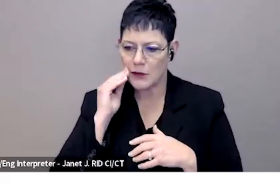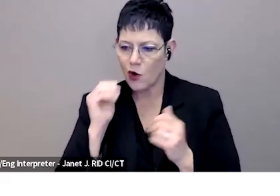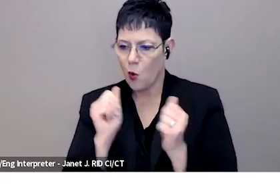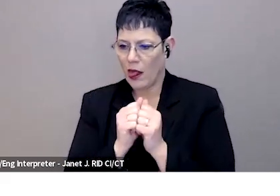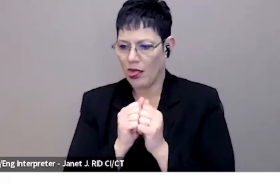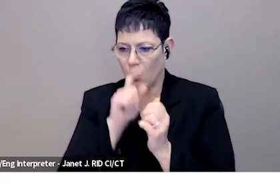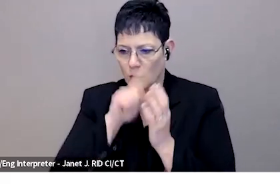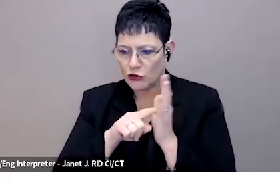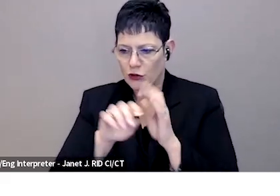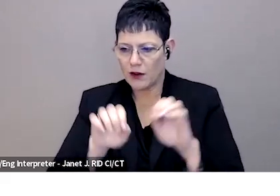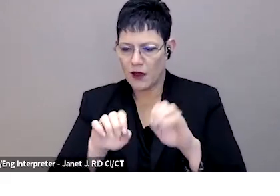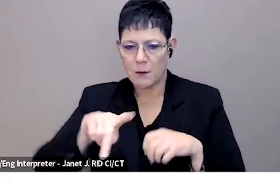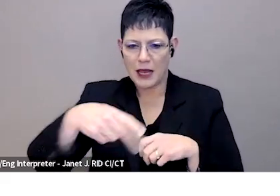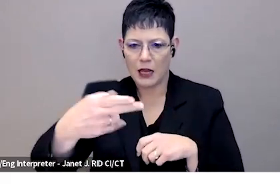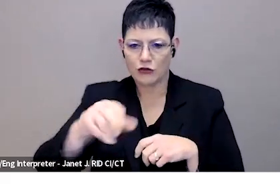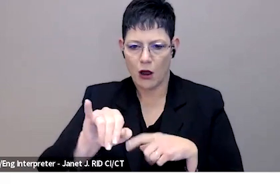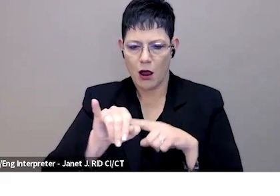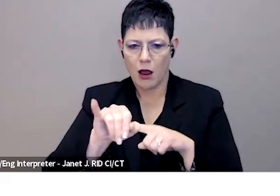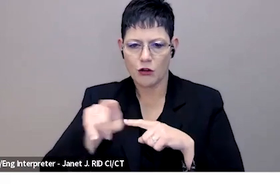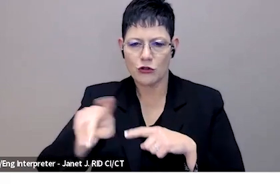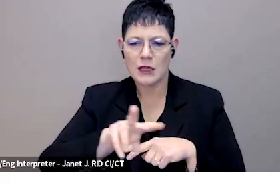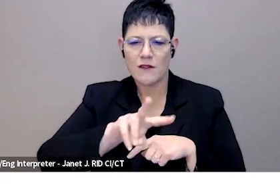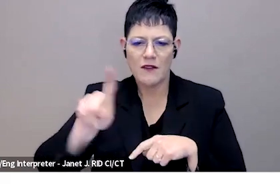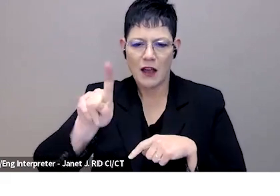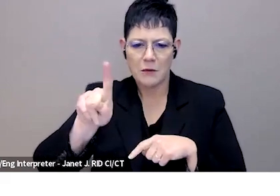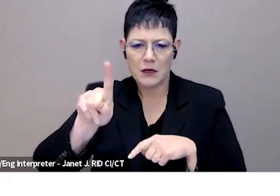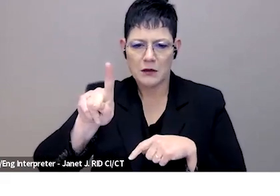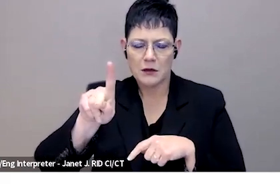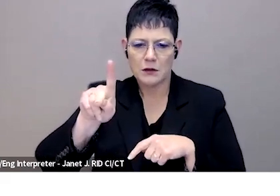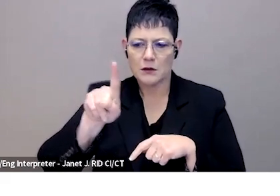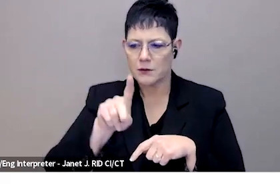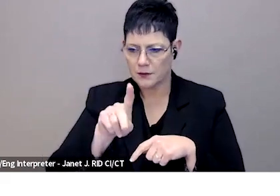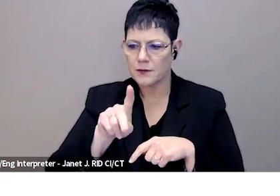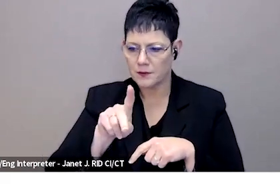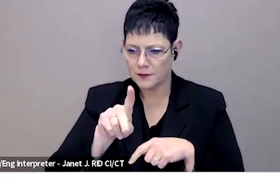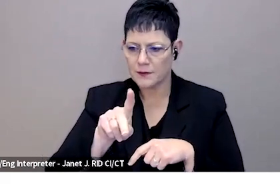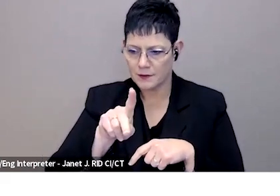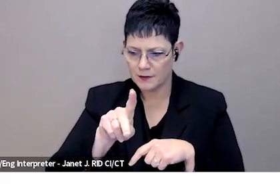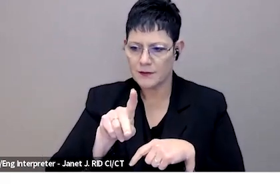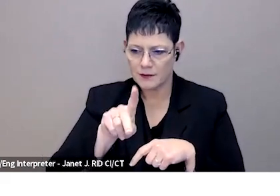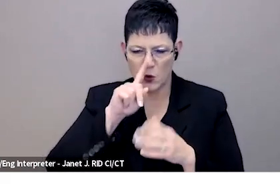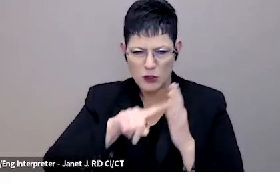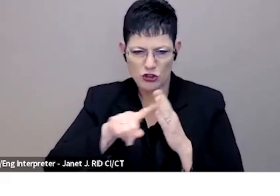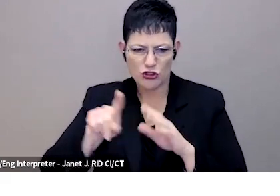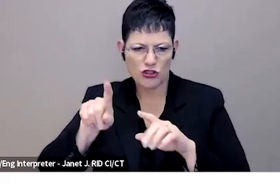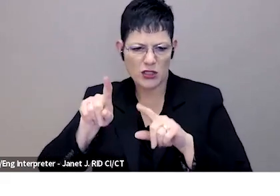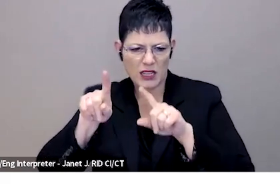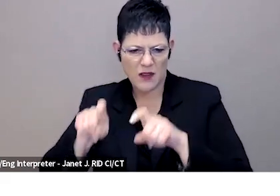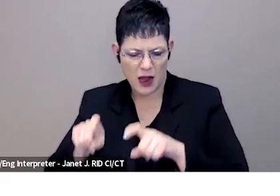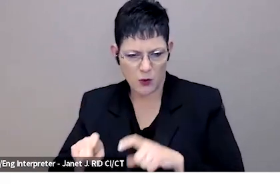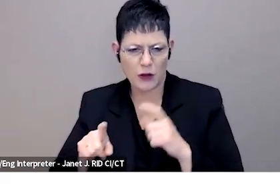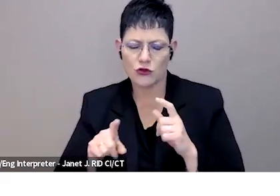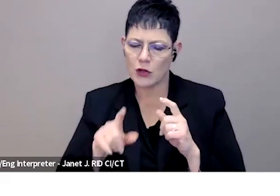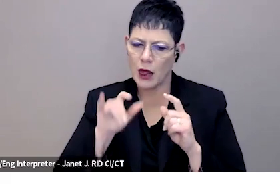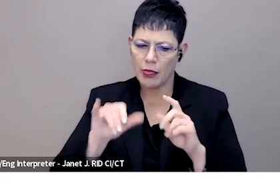finding. Keisha currently serves as Vice President of Region Evaluation at PHI, an accomplished and